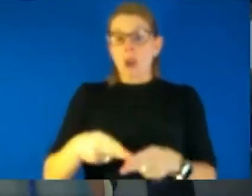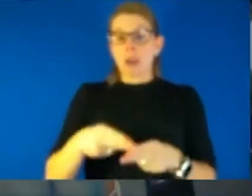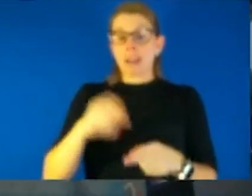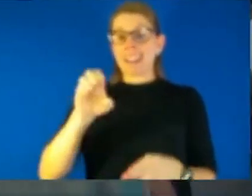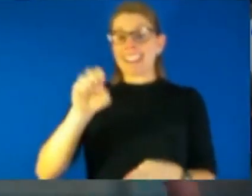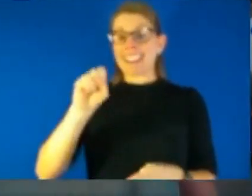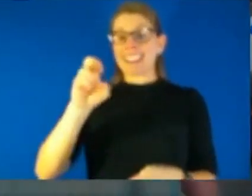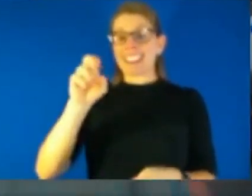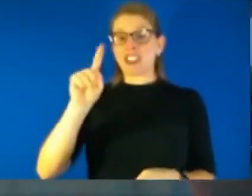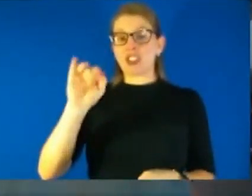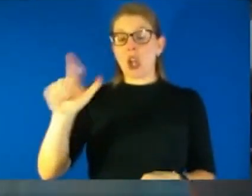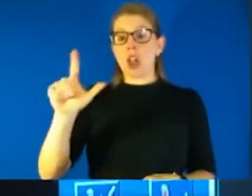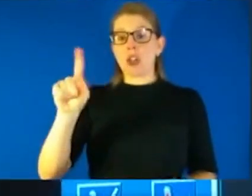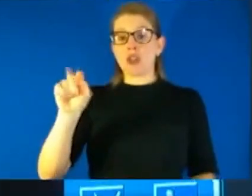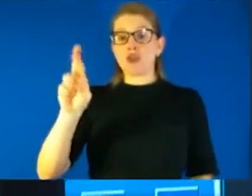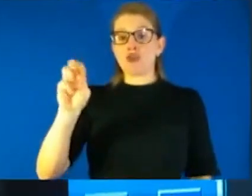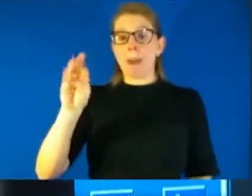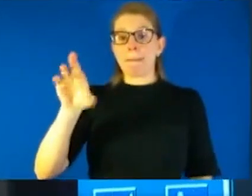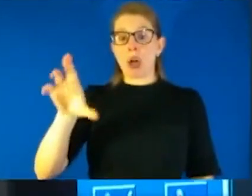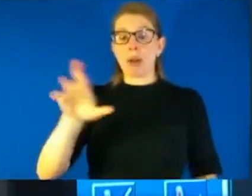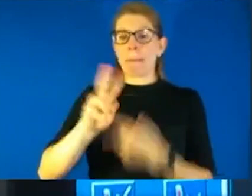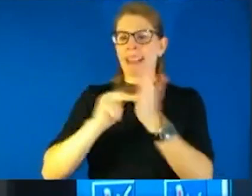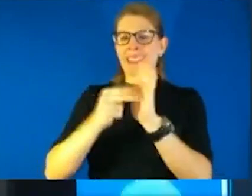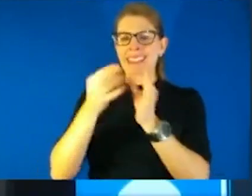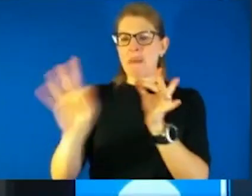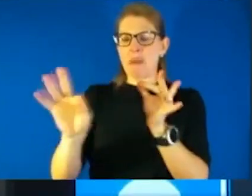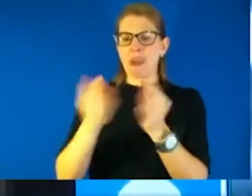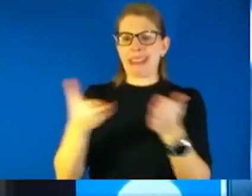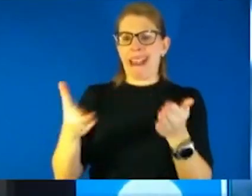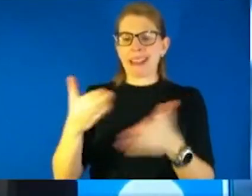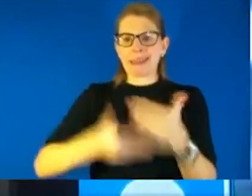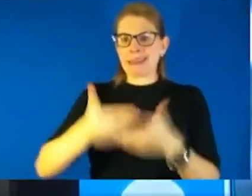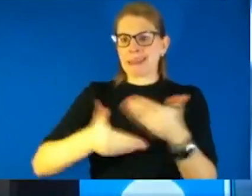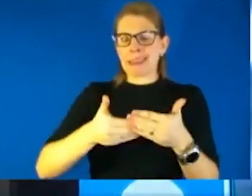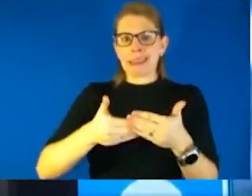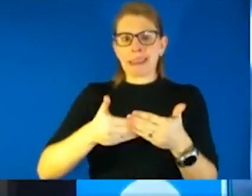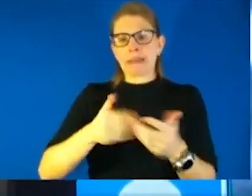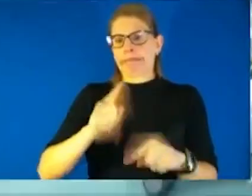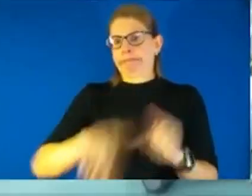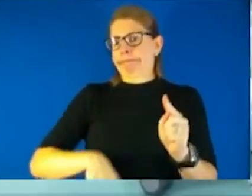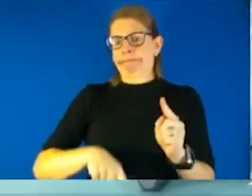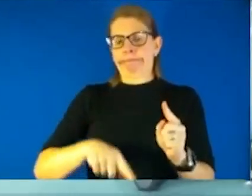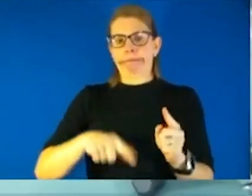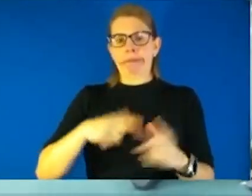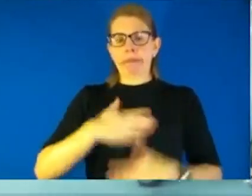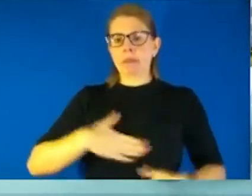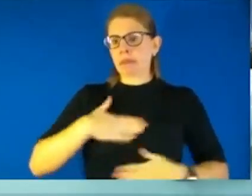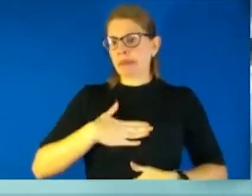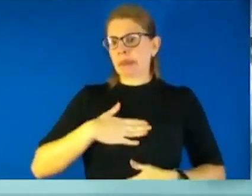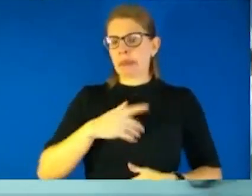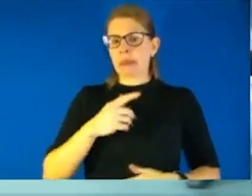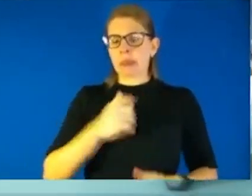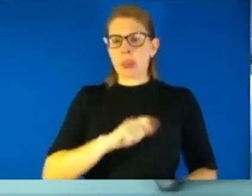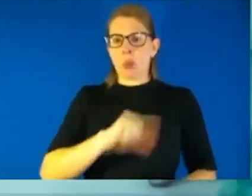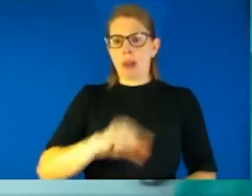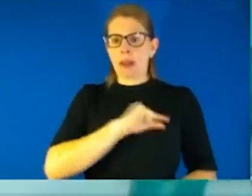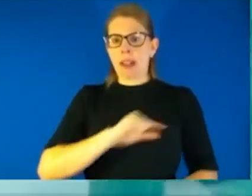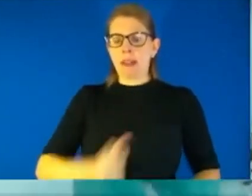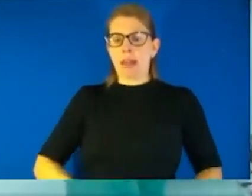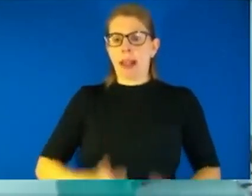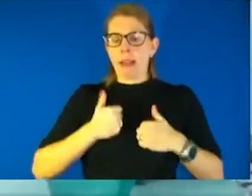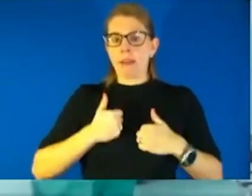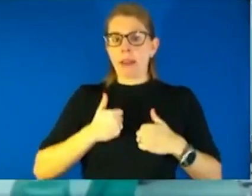keeps them from the simplest of tasks and really just a good quality of life. But now advanced technology targets the part of the